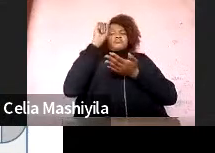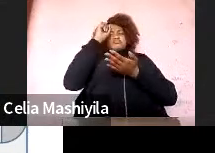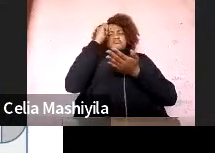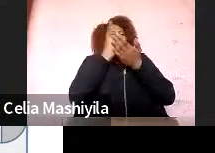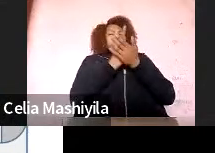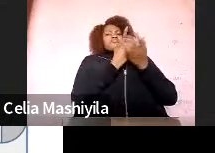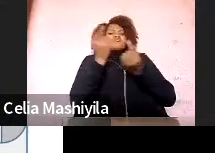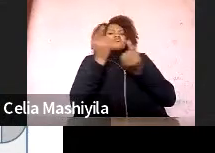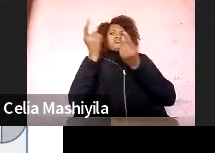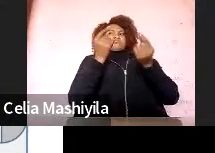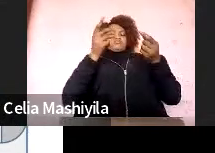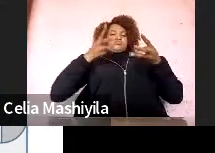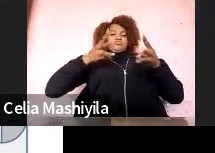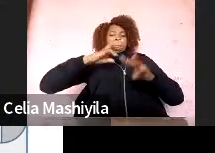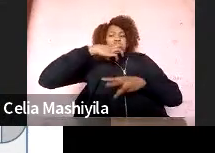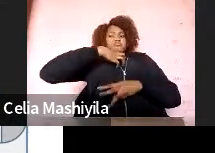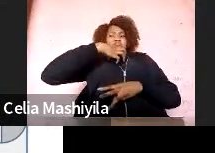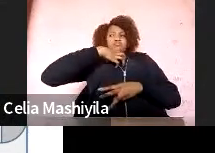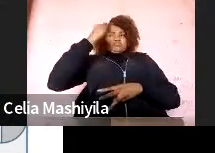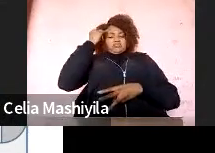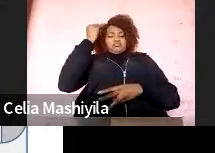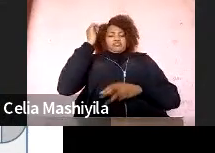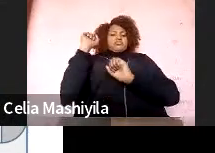they think and the way they want.